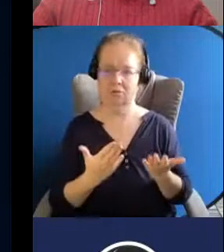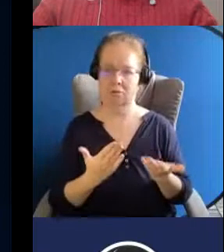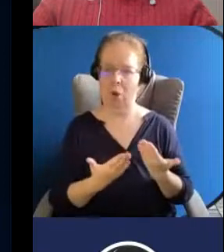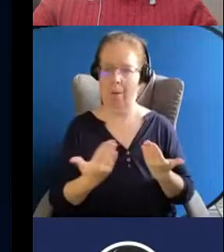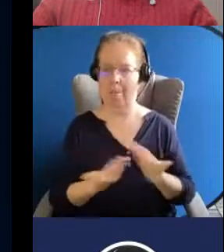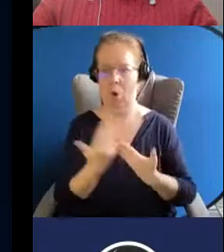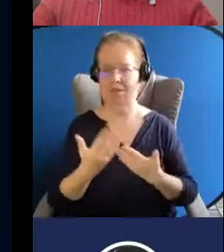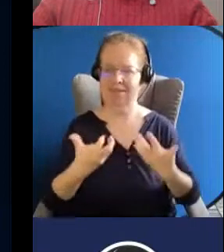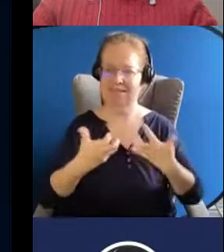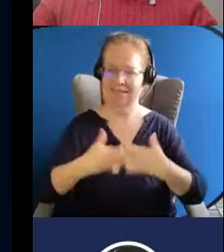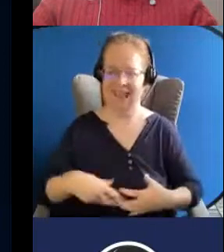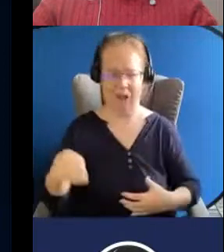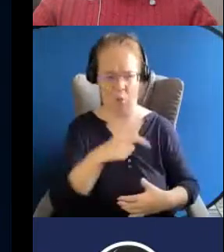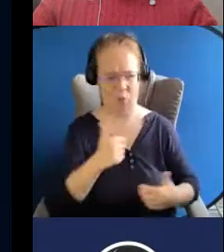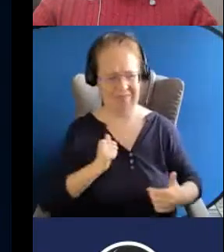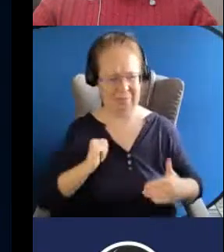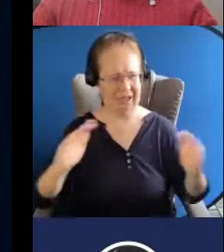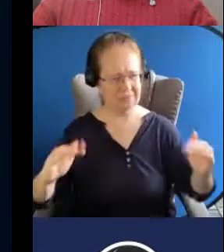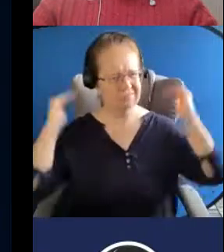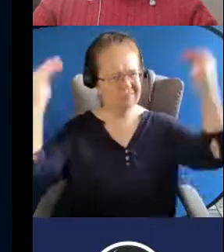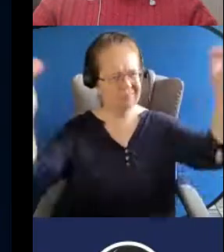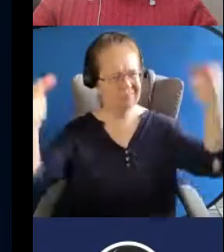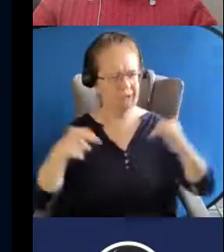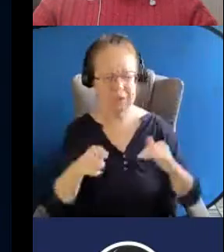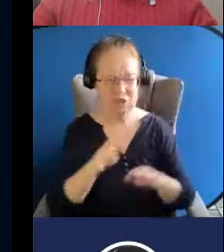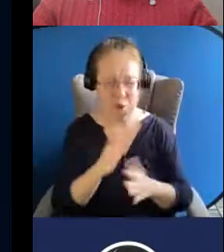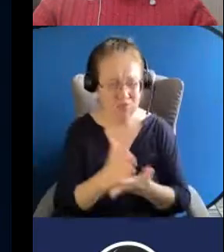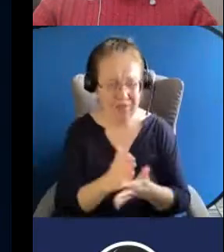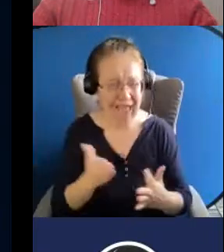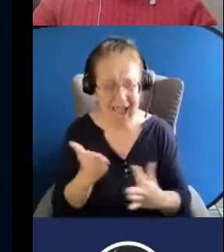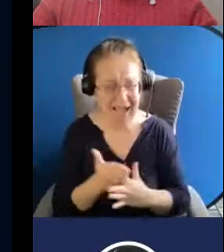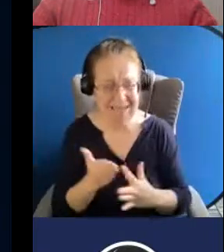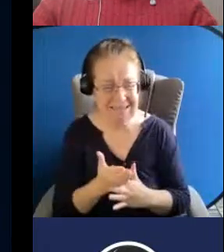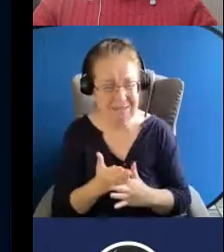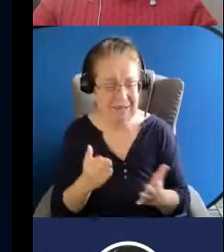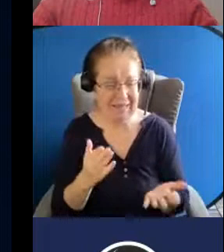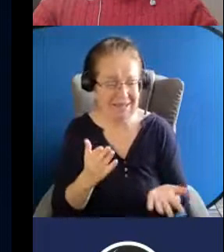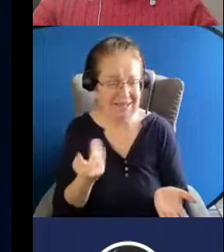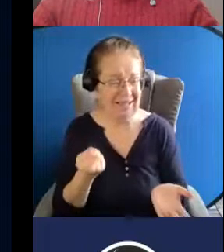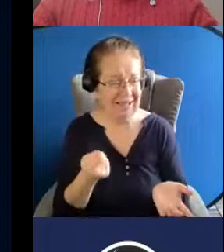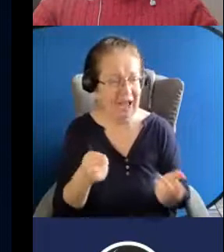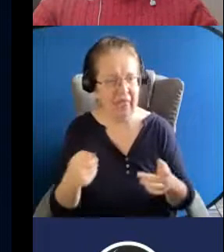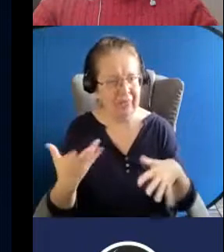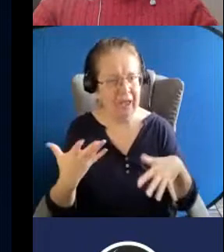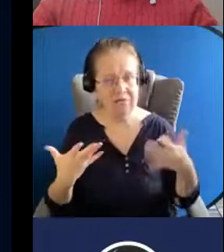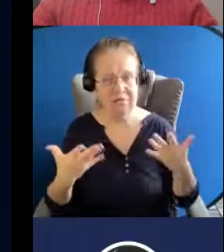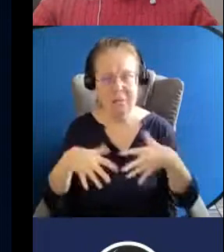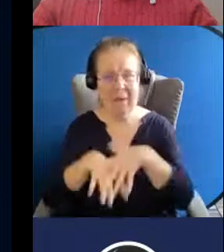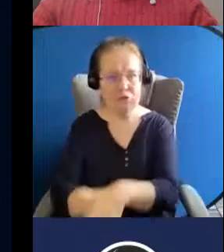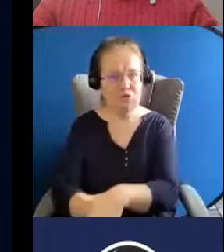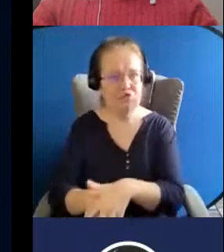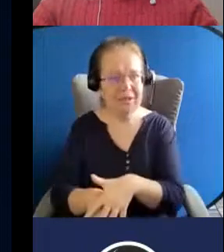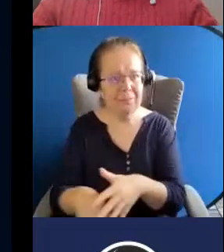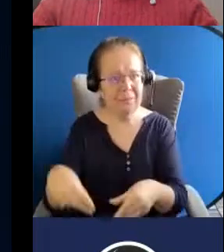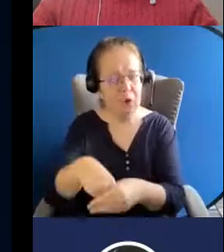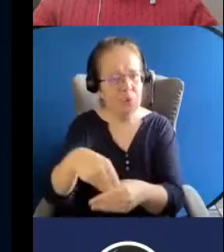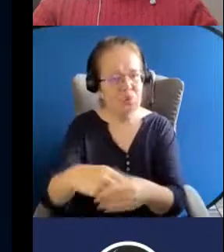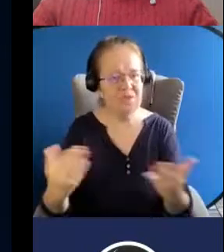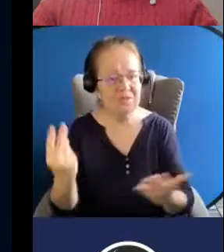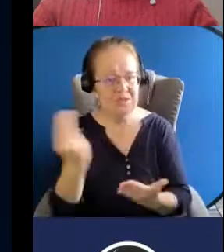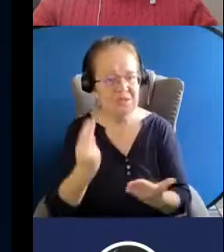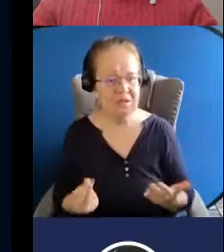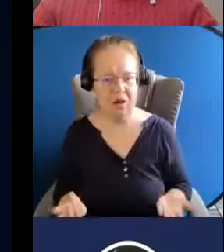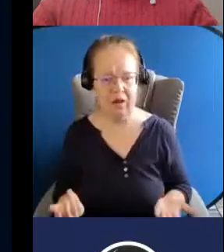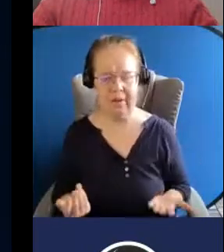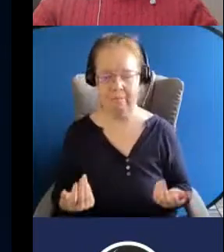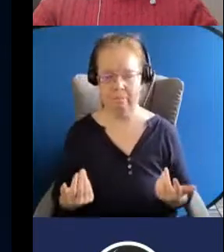typing. So this is this is not even an accessibility setting really, Jeremy. It's a mainstream inclusive design setting, isn't it? But